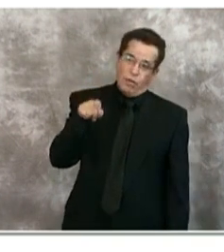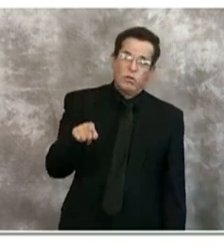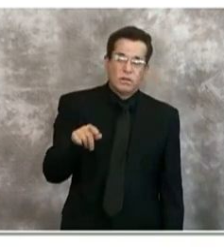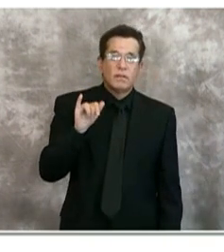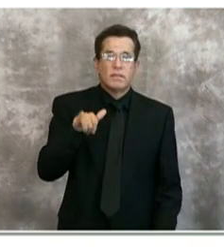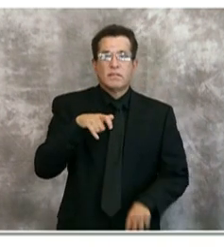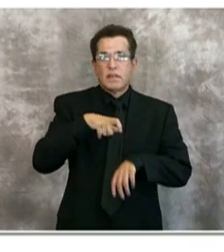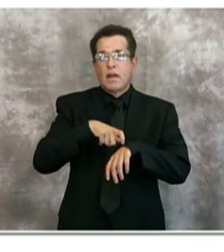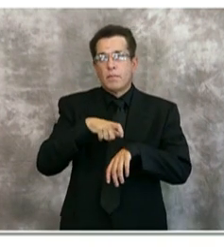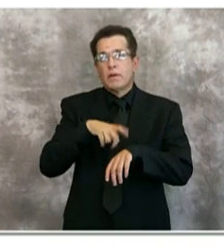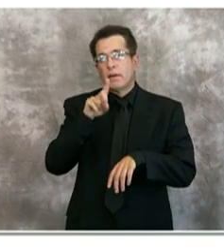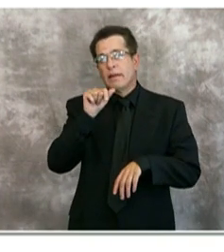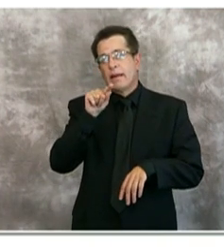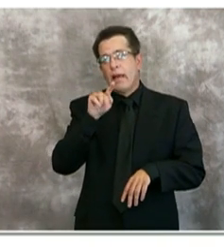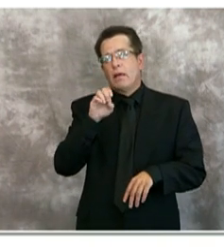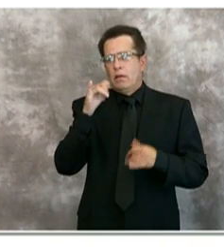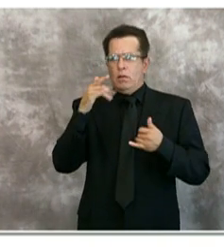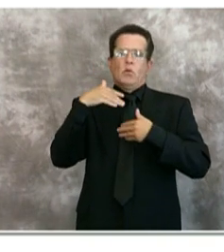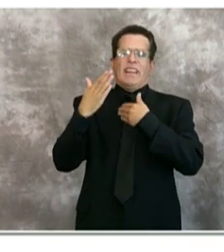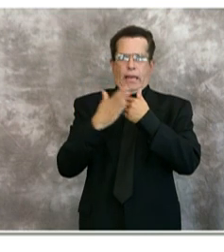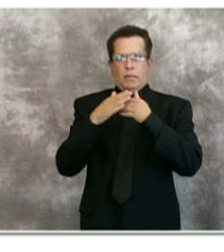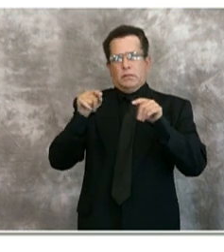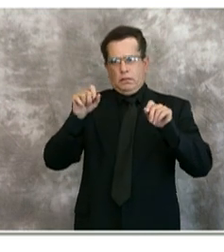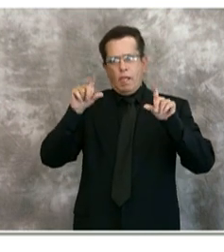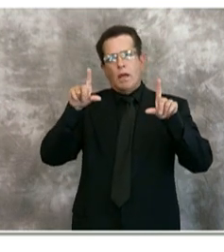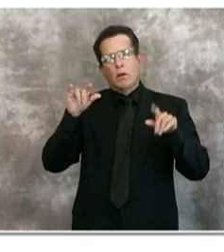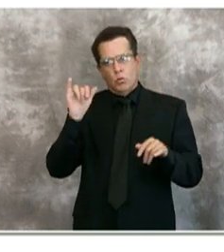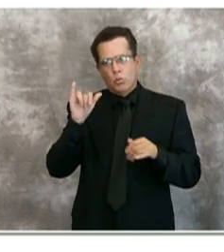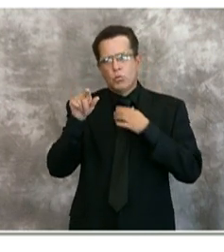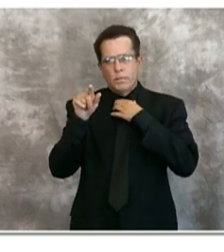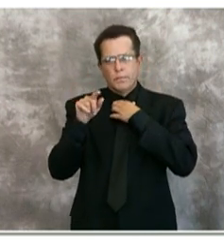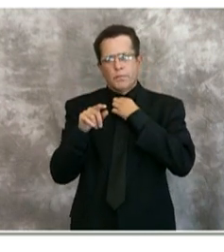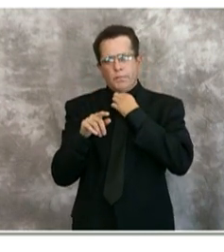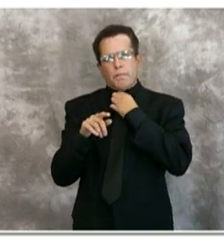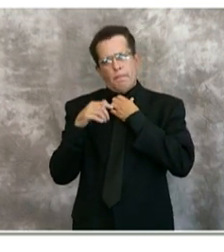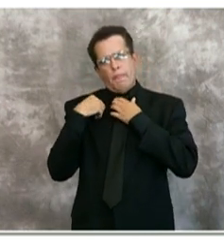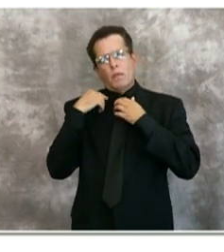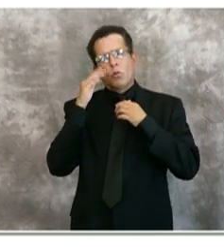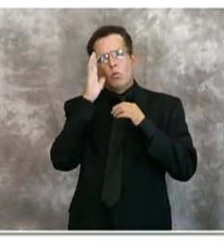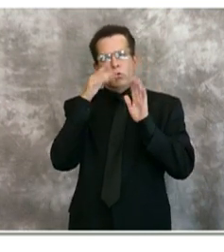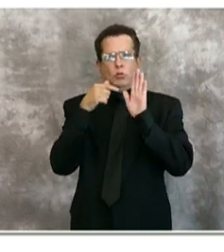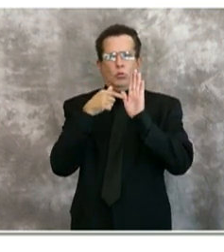slide, in the next few slides, we're going to talk about